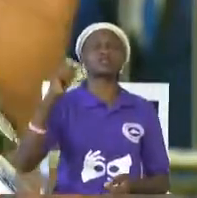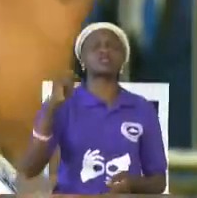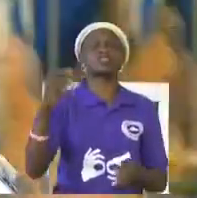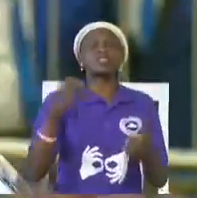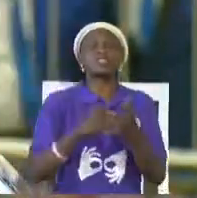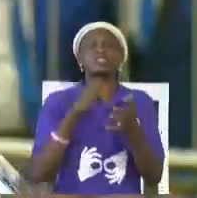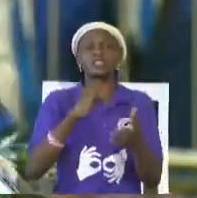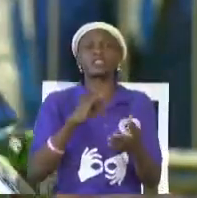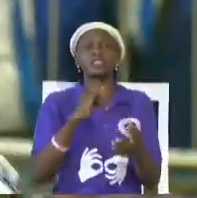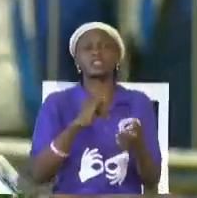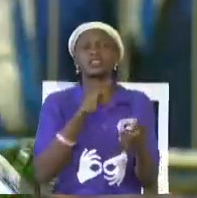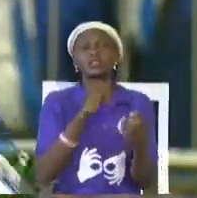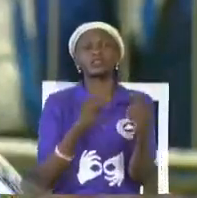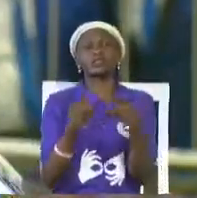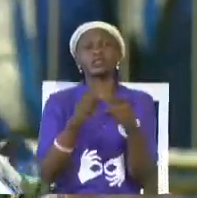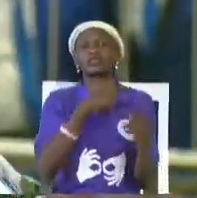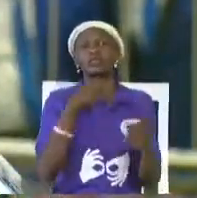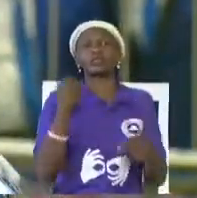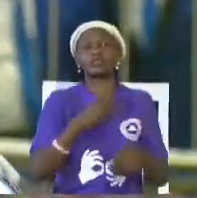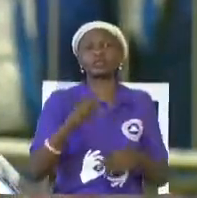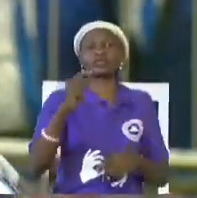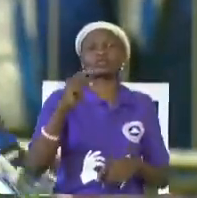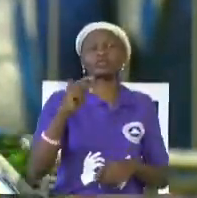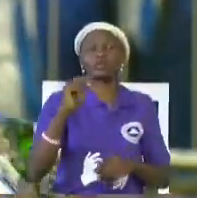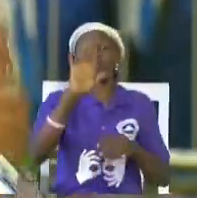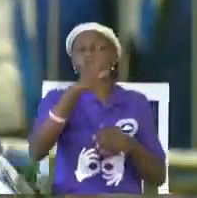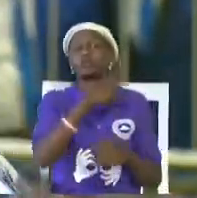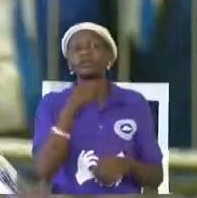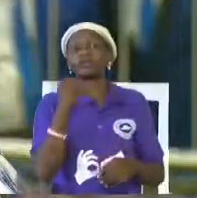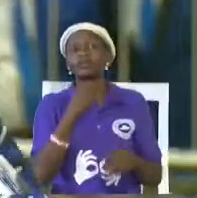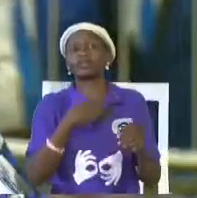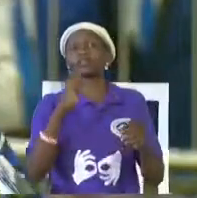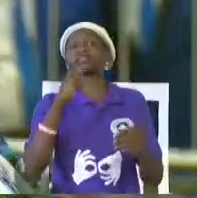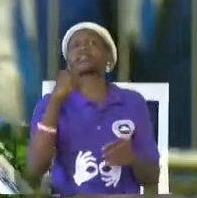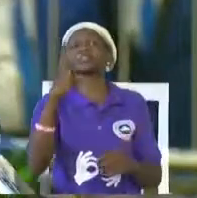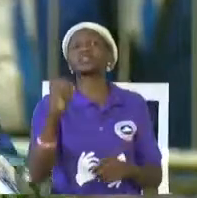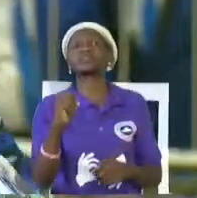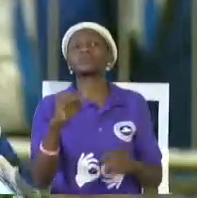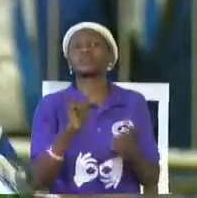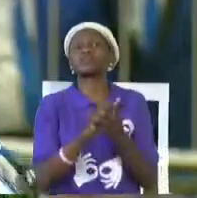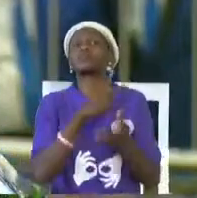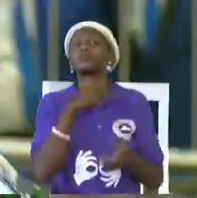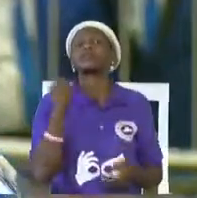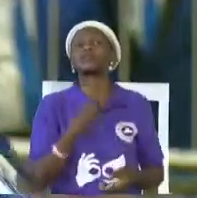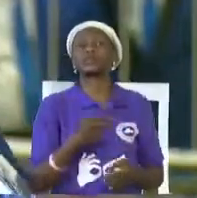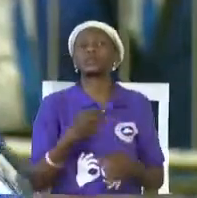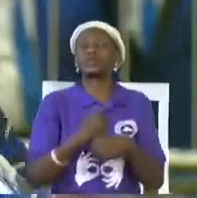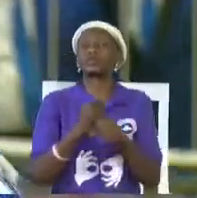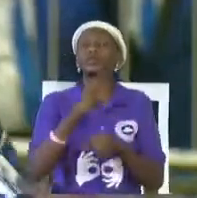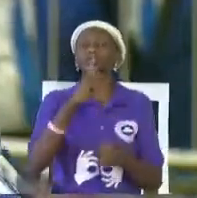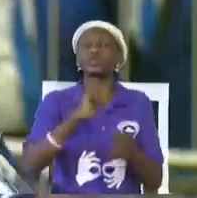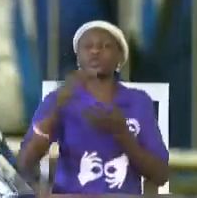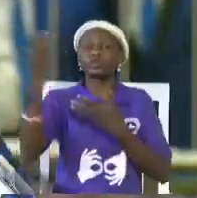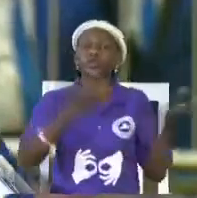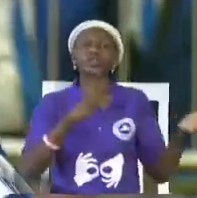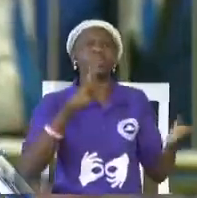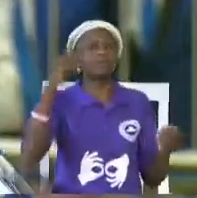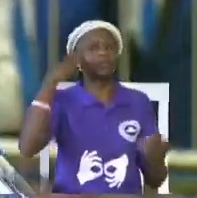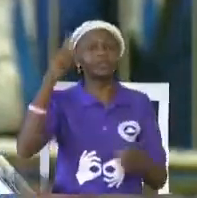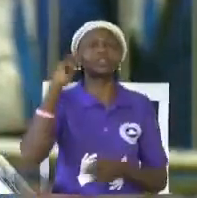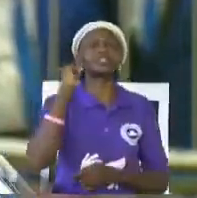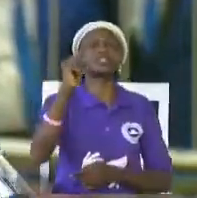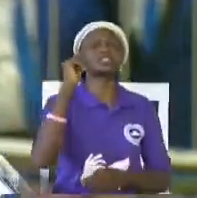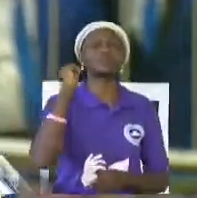to my pastor, Pastor Emmanuel Efe Emefenim, and he told him, he said, "Pastor, make sure you bring her for